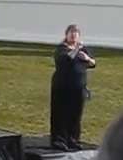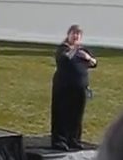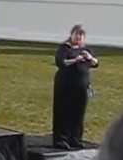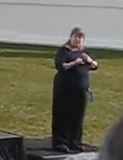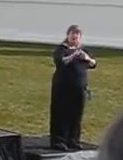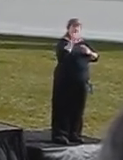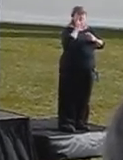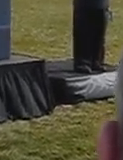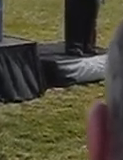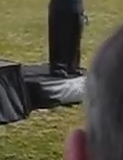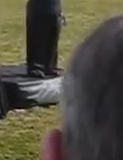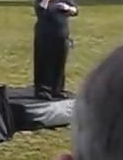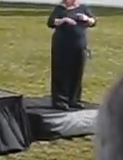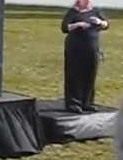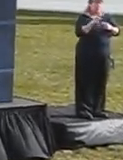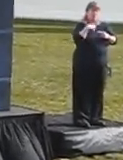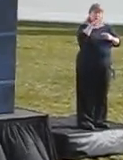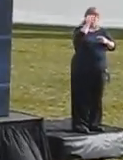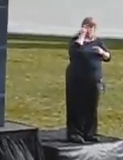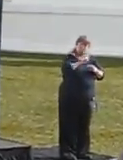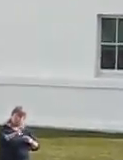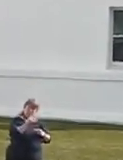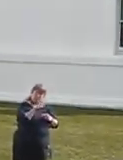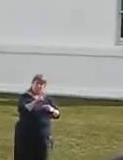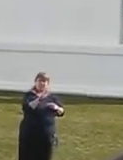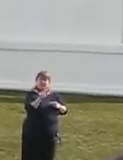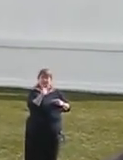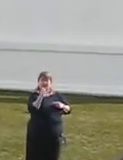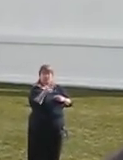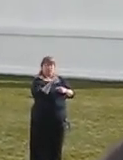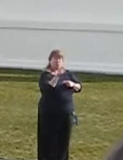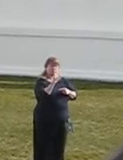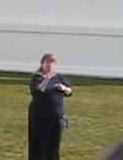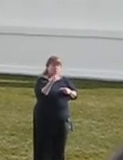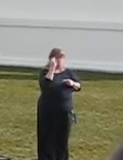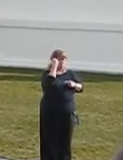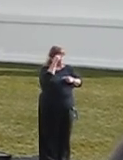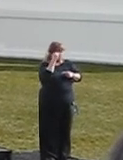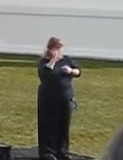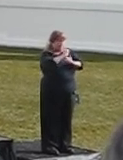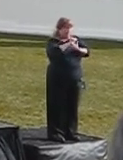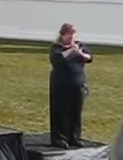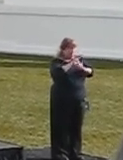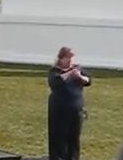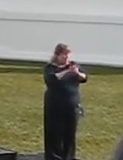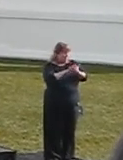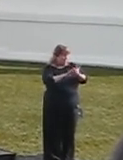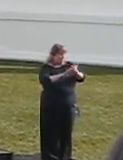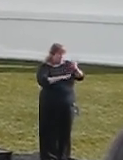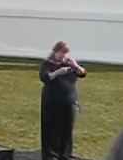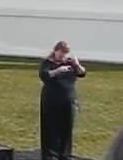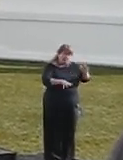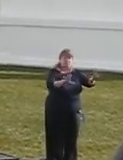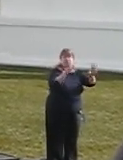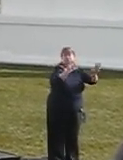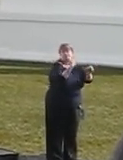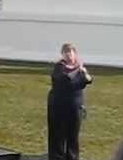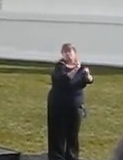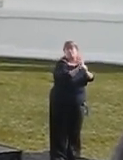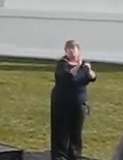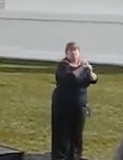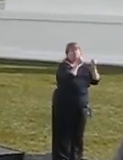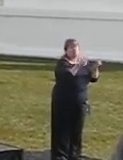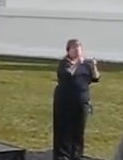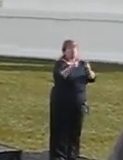Boys and Girls Clubs in Virginia Beach, the USO in Norfolk. In all those places, great work was